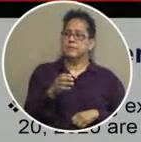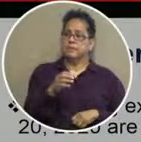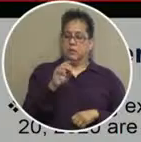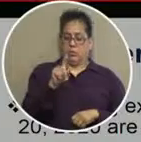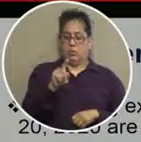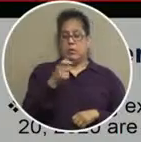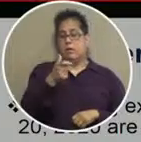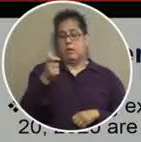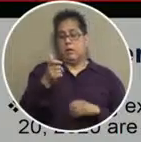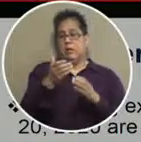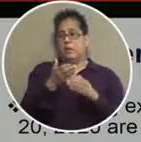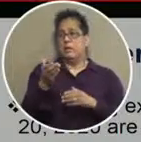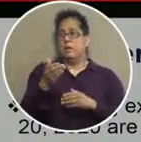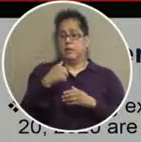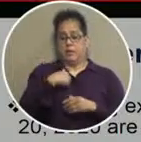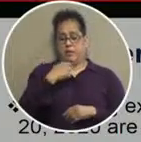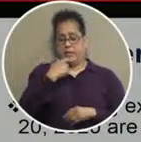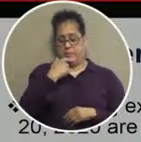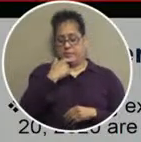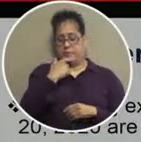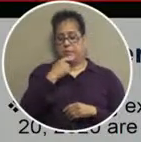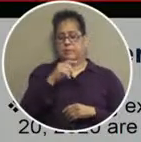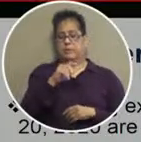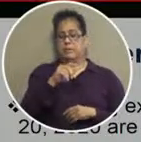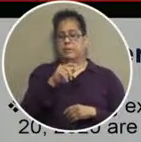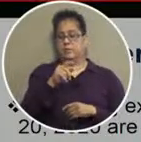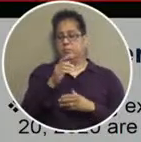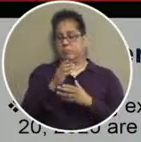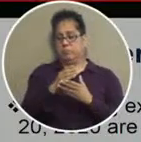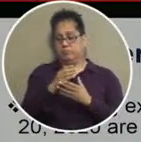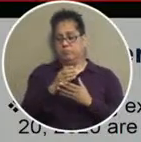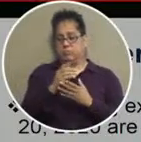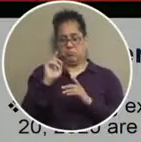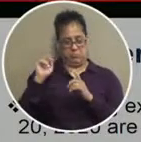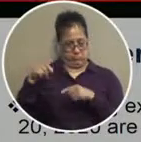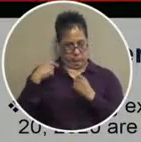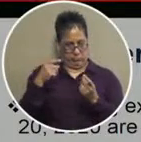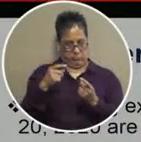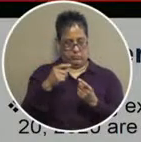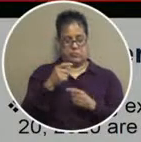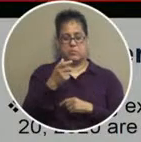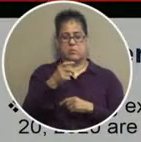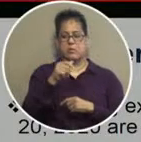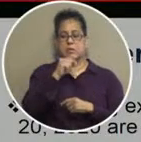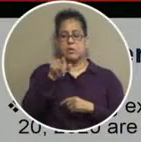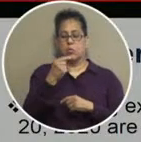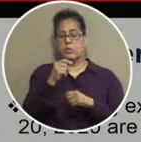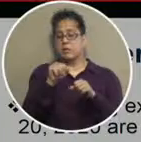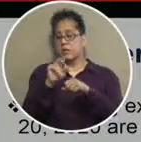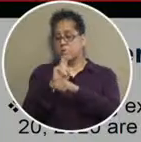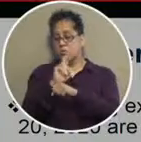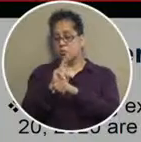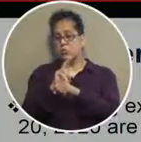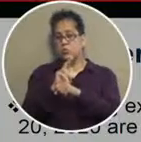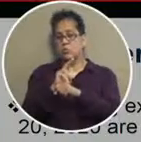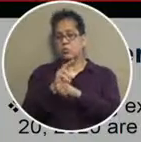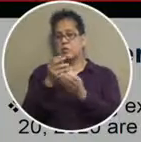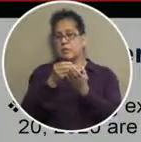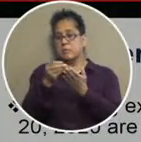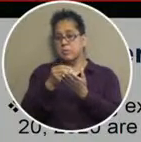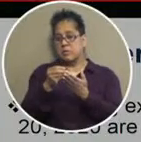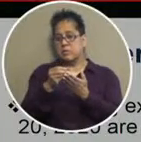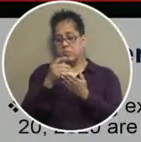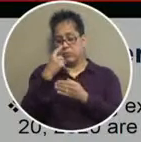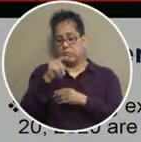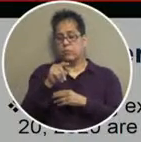One of the big things with this, and I've mentioned this during some of the updates that I've done over the last several weeks, is that not only can it be used for expenses to